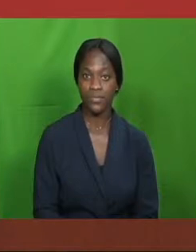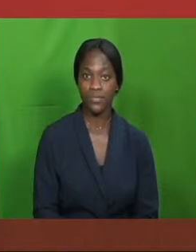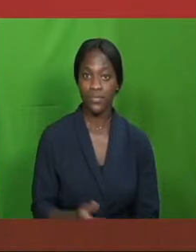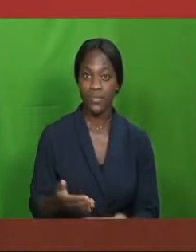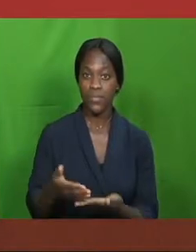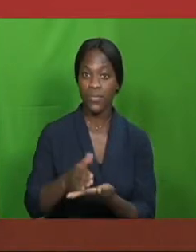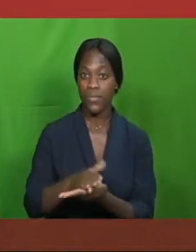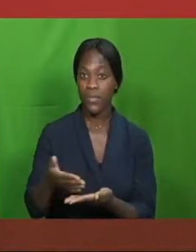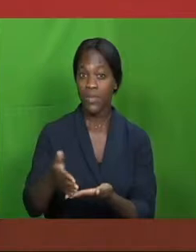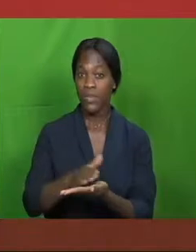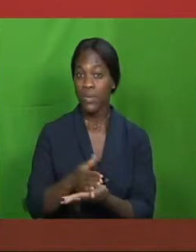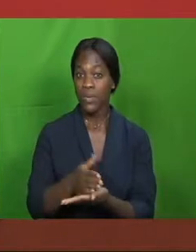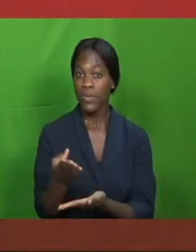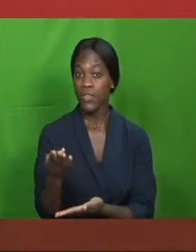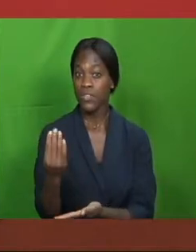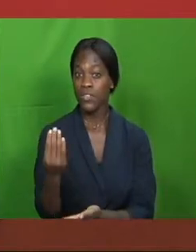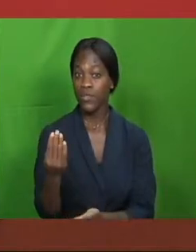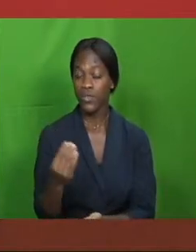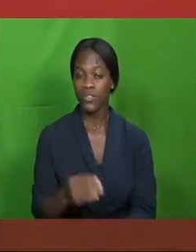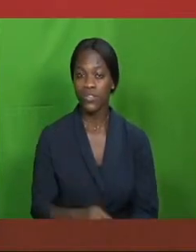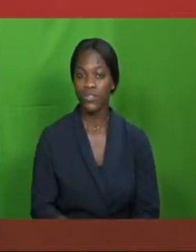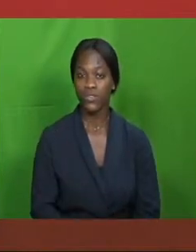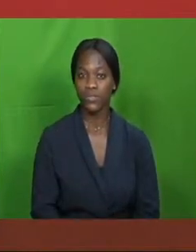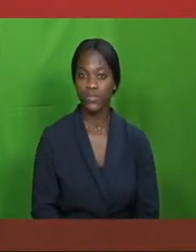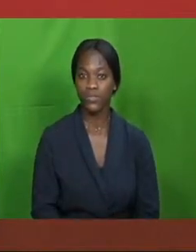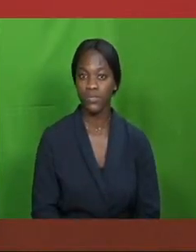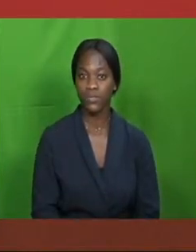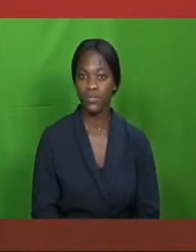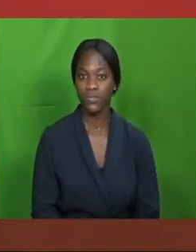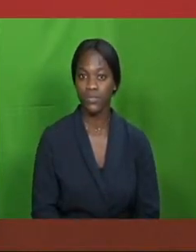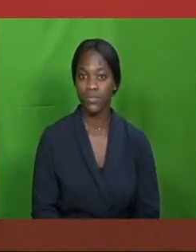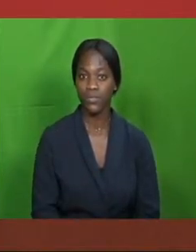Page 14.